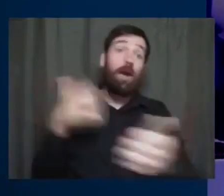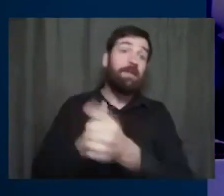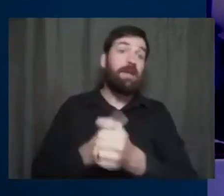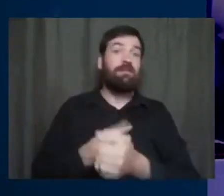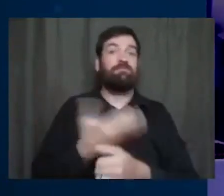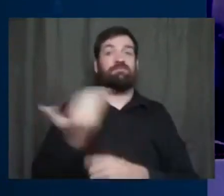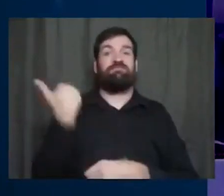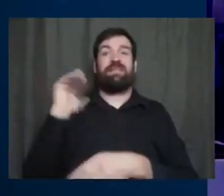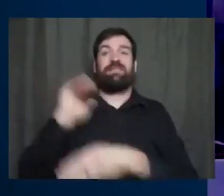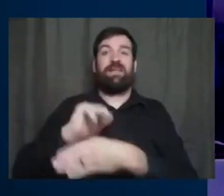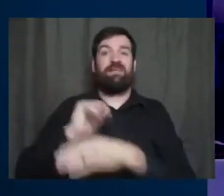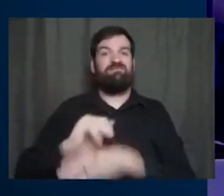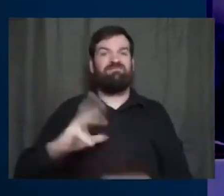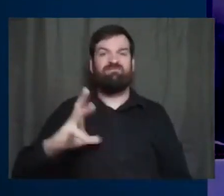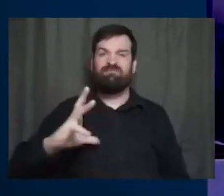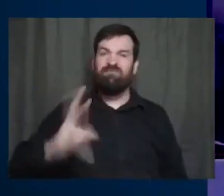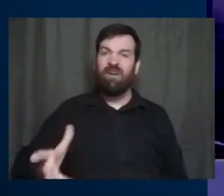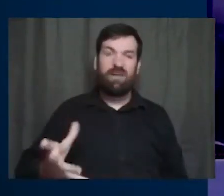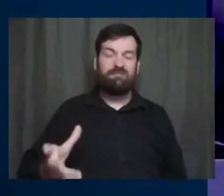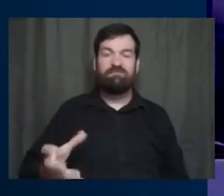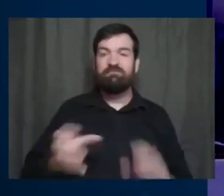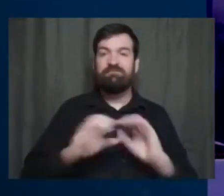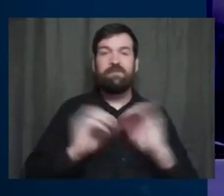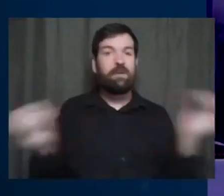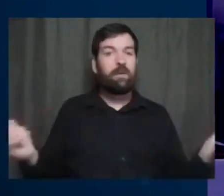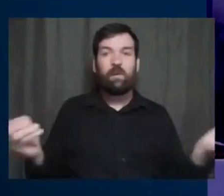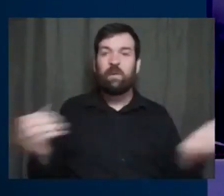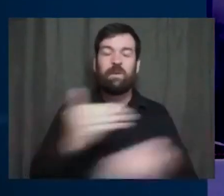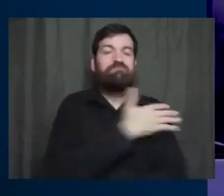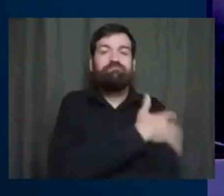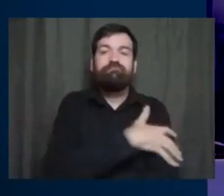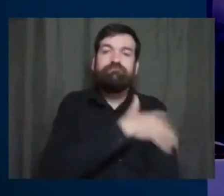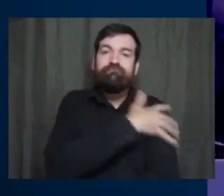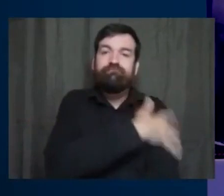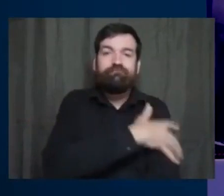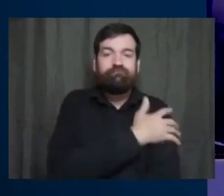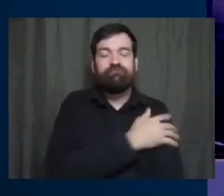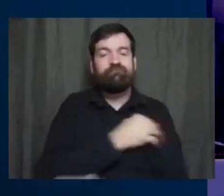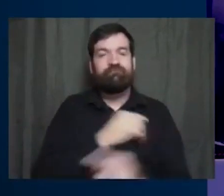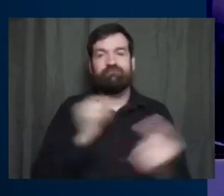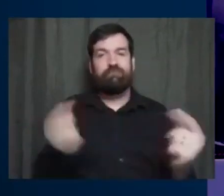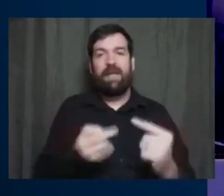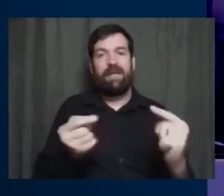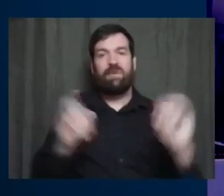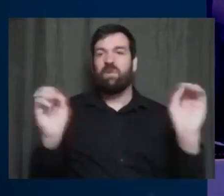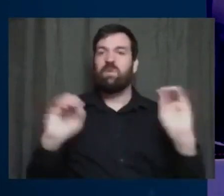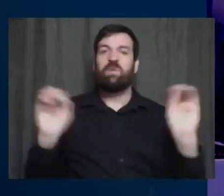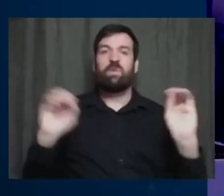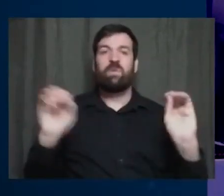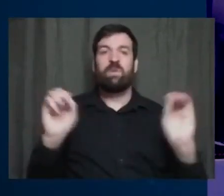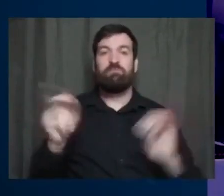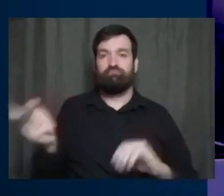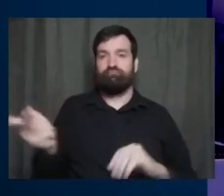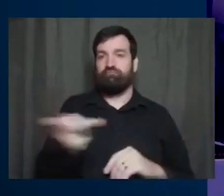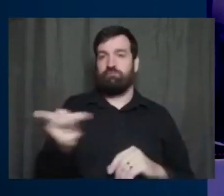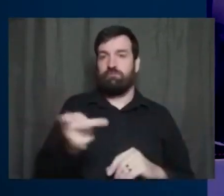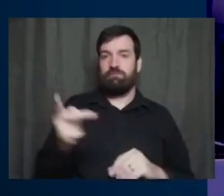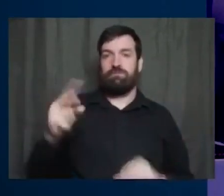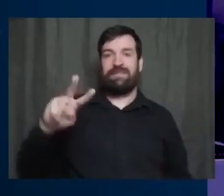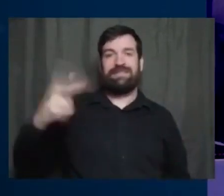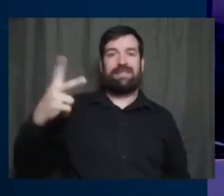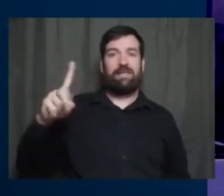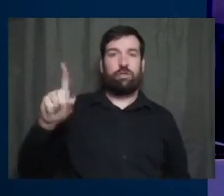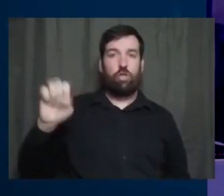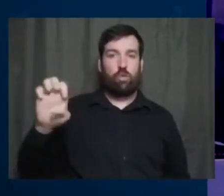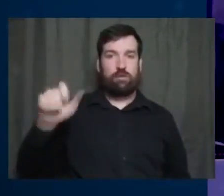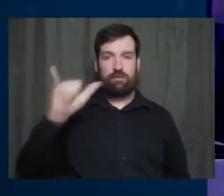doing fine. There was not even any arm or shoulder pain. They got their second dose yesterday, and unfortunately my daughter